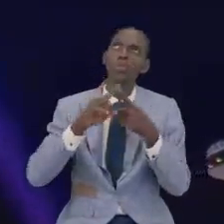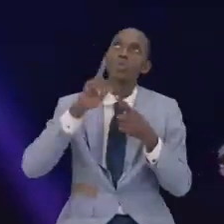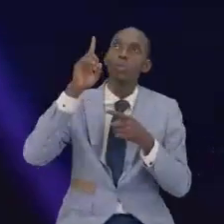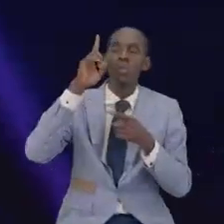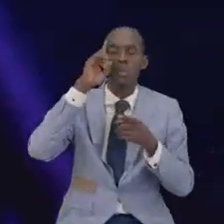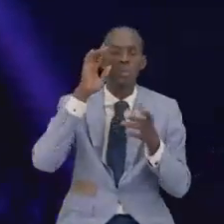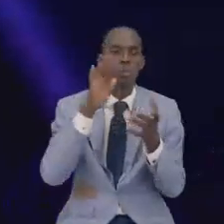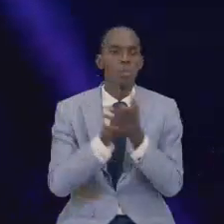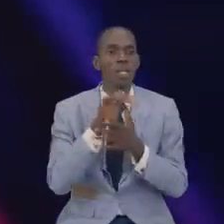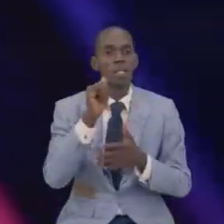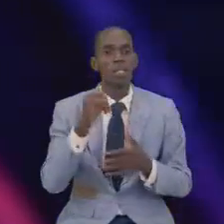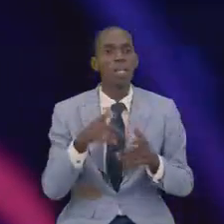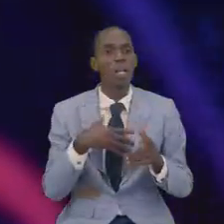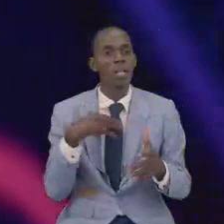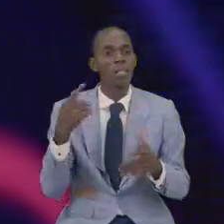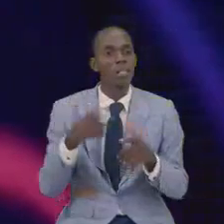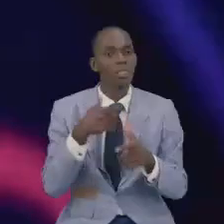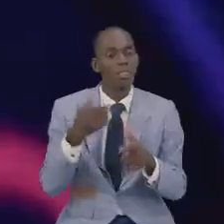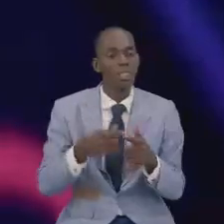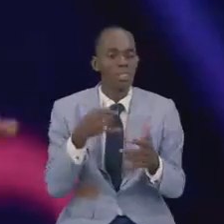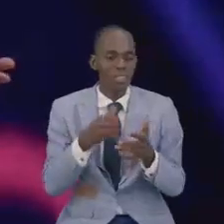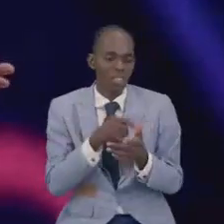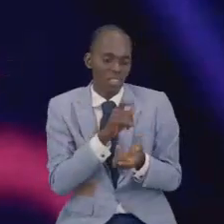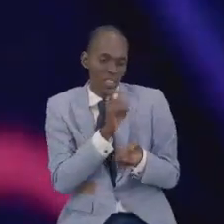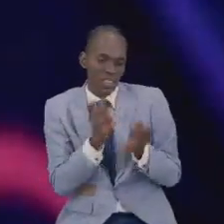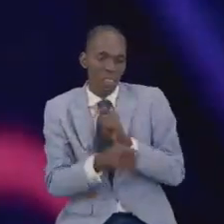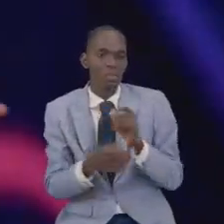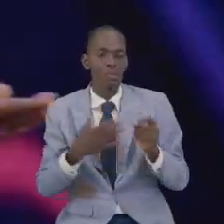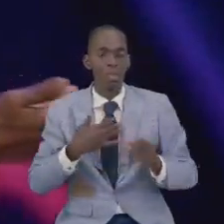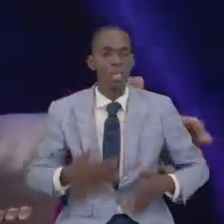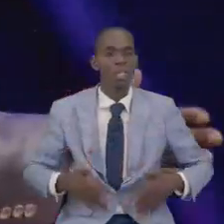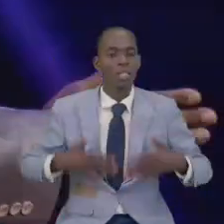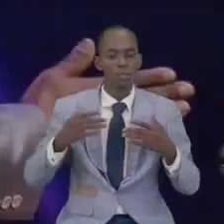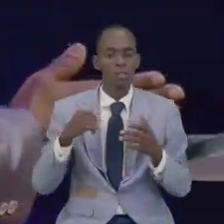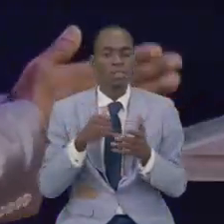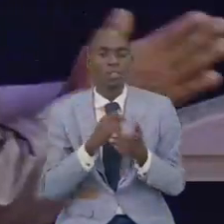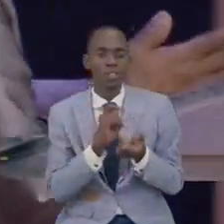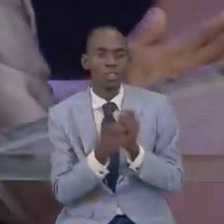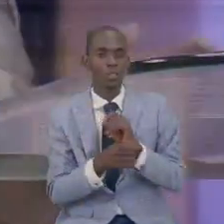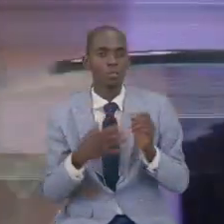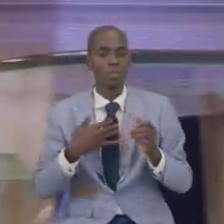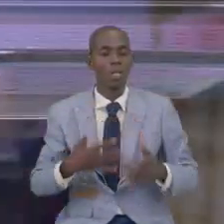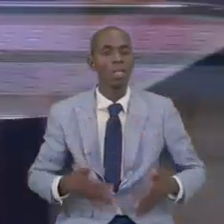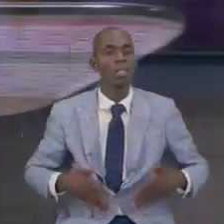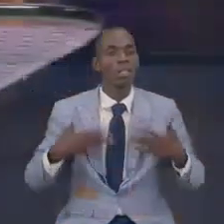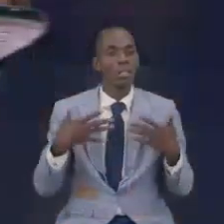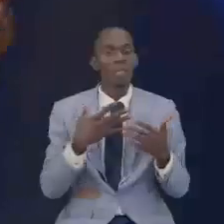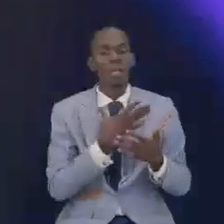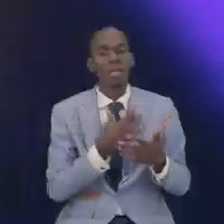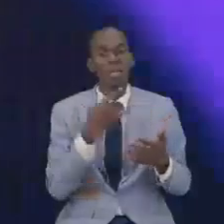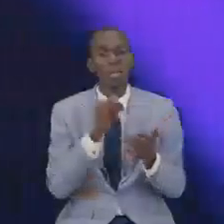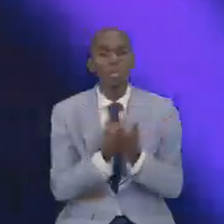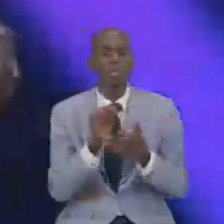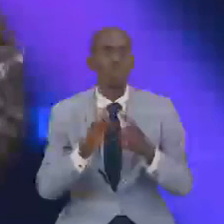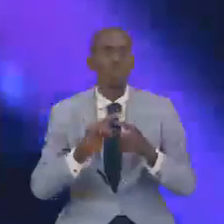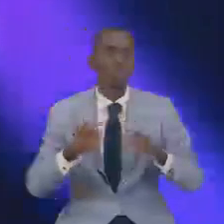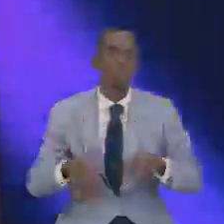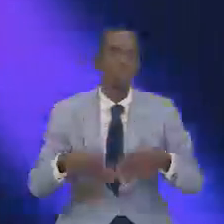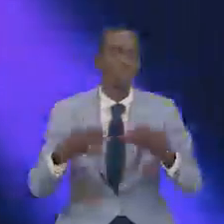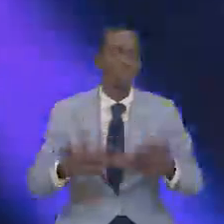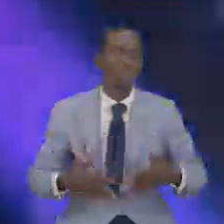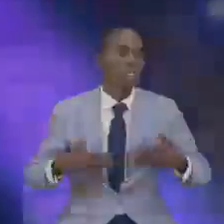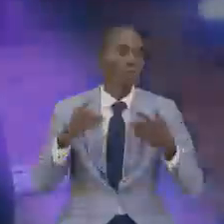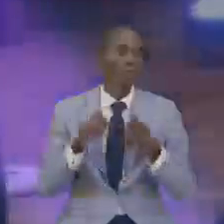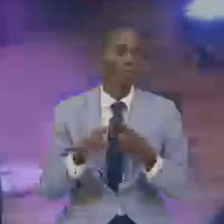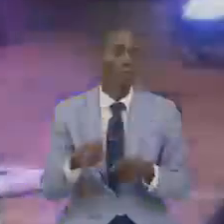And then it transforms my life. It converts my life. To, it says, to give light to them